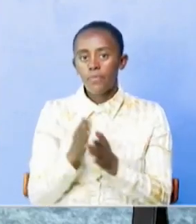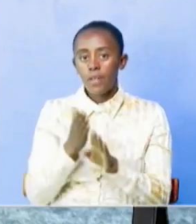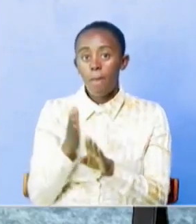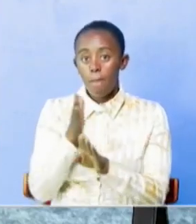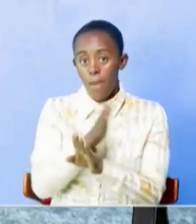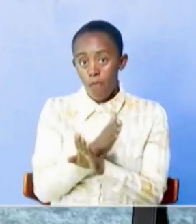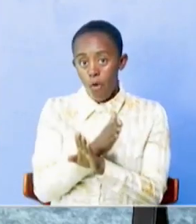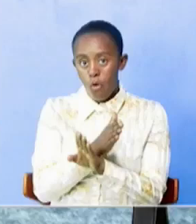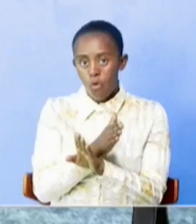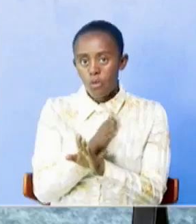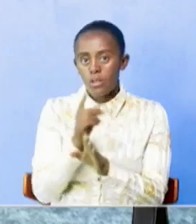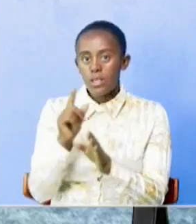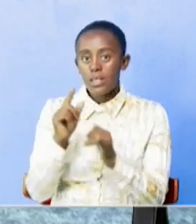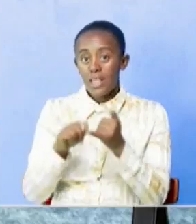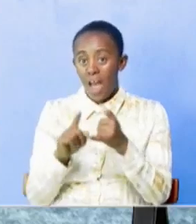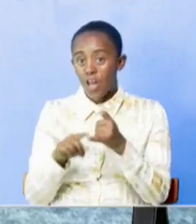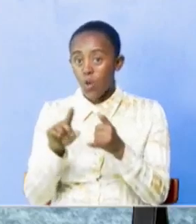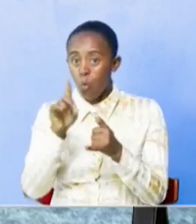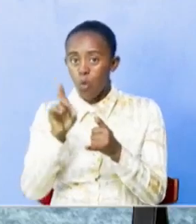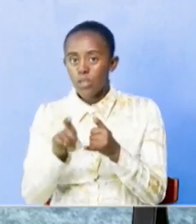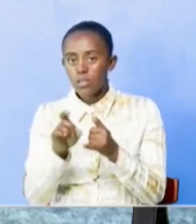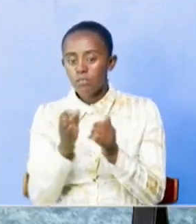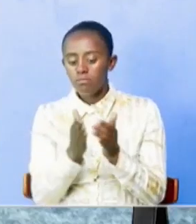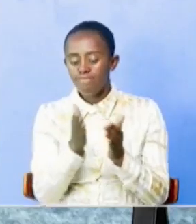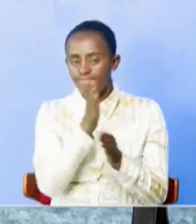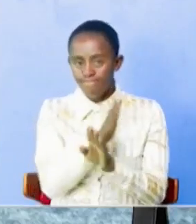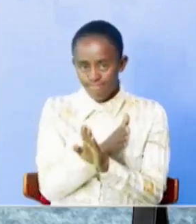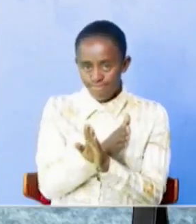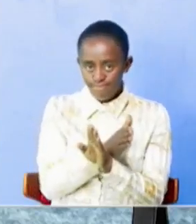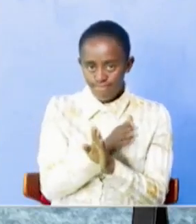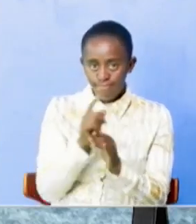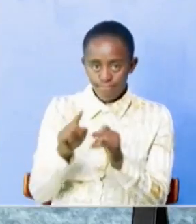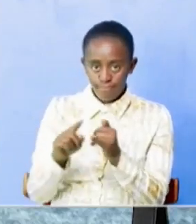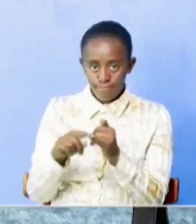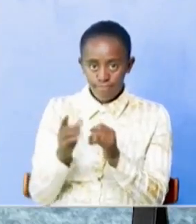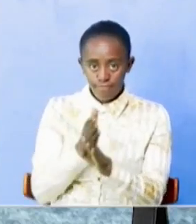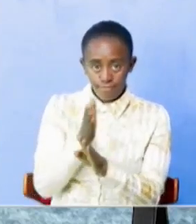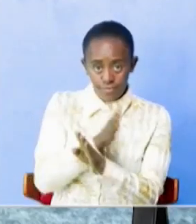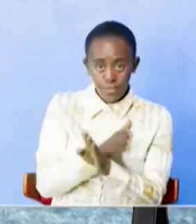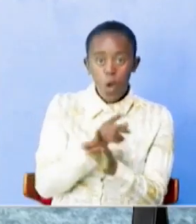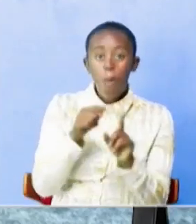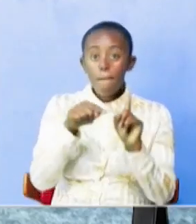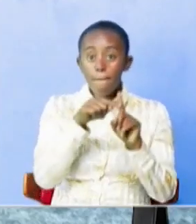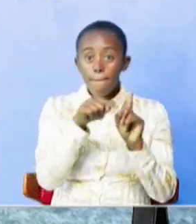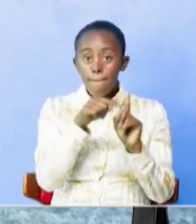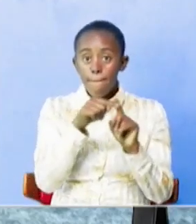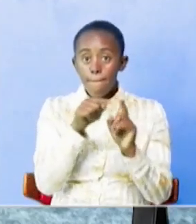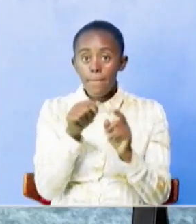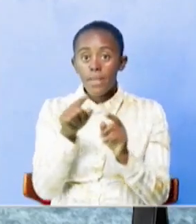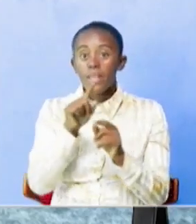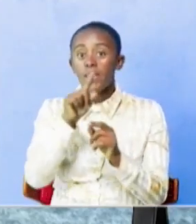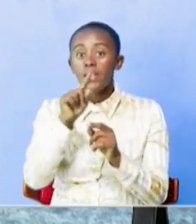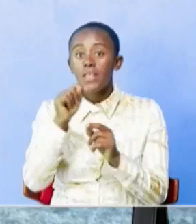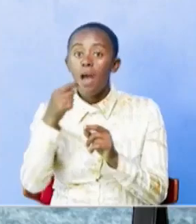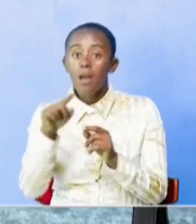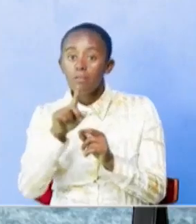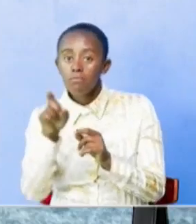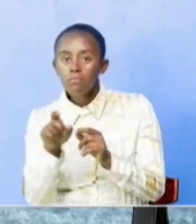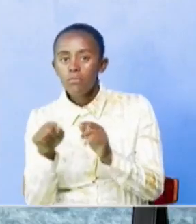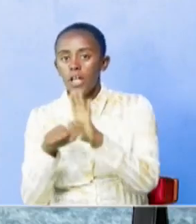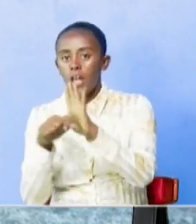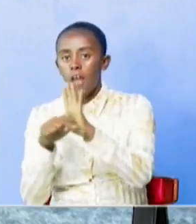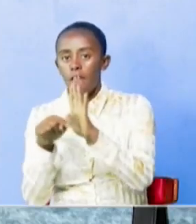question, if the statement that comes before the tag question is positive, and then the tag question will